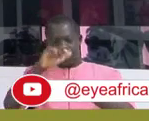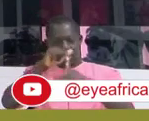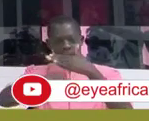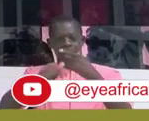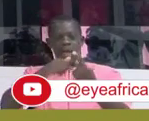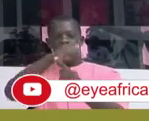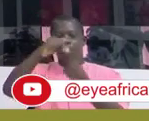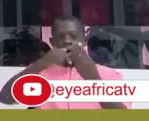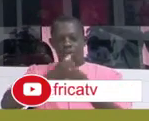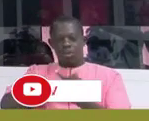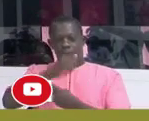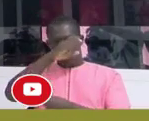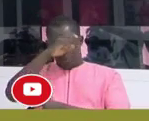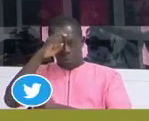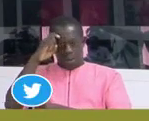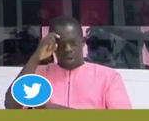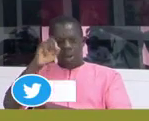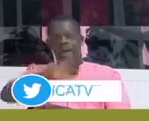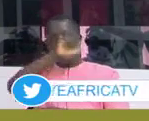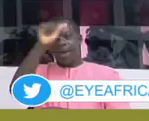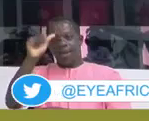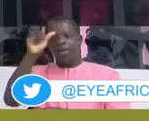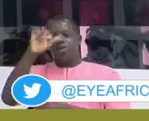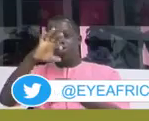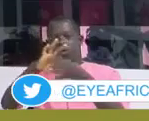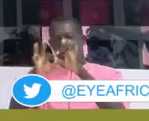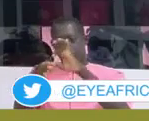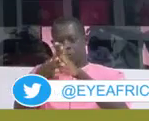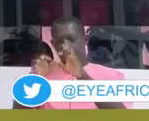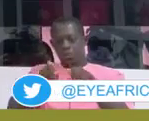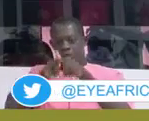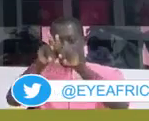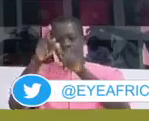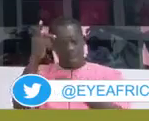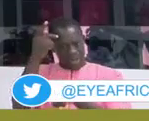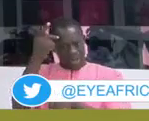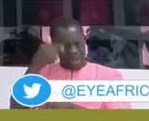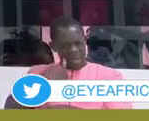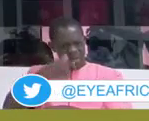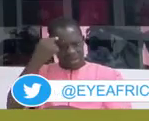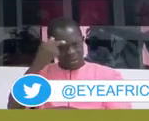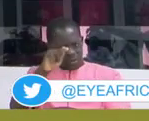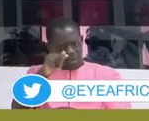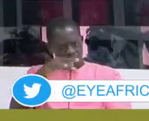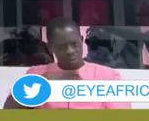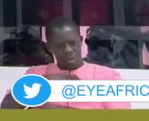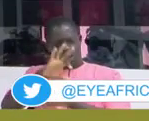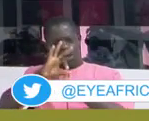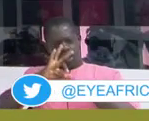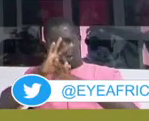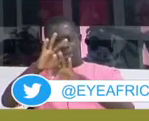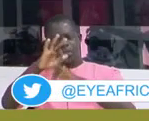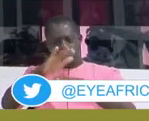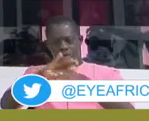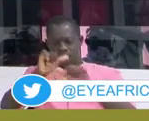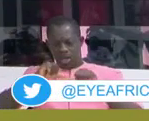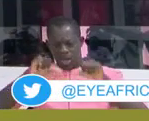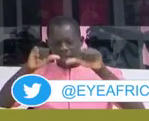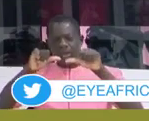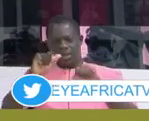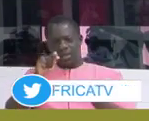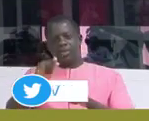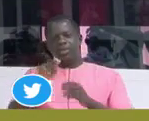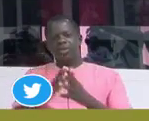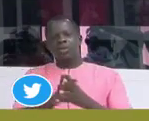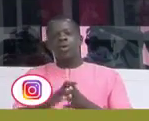What you are interested in about my work and connection with I think that is what you are interested